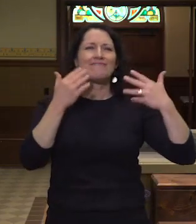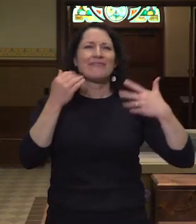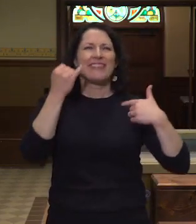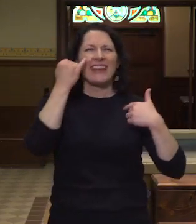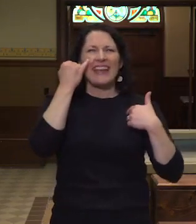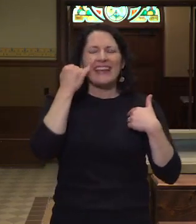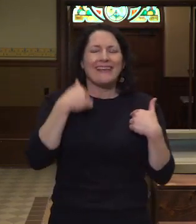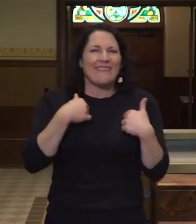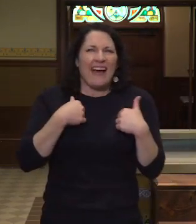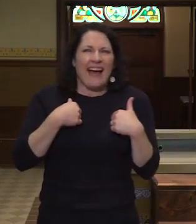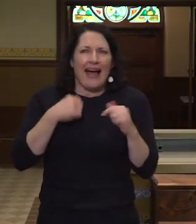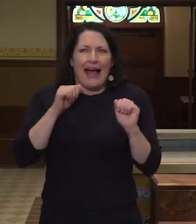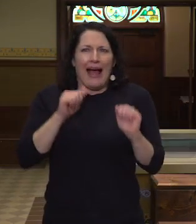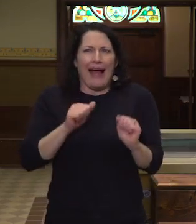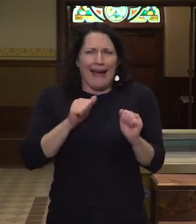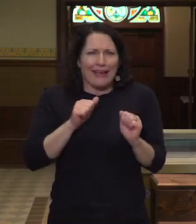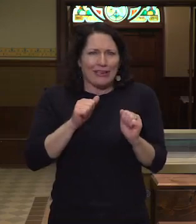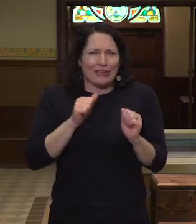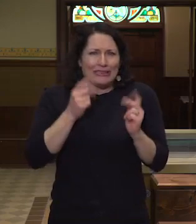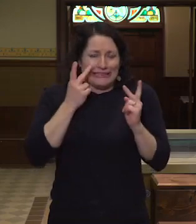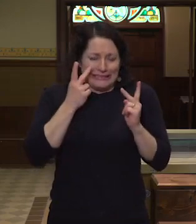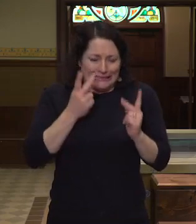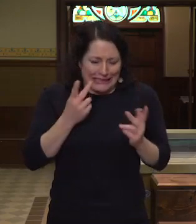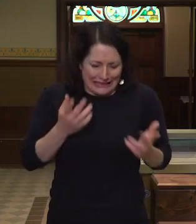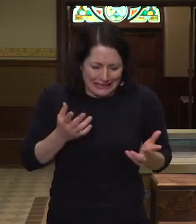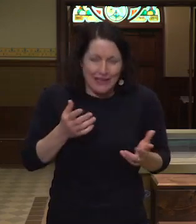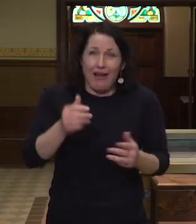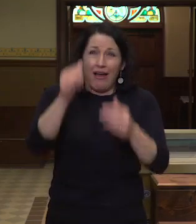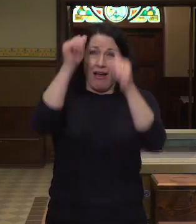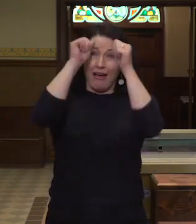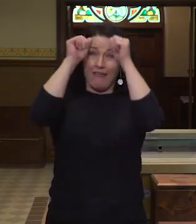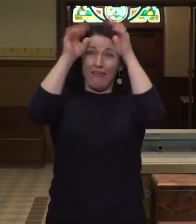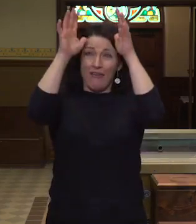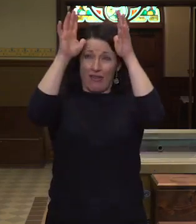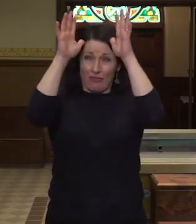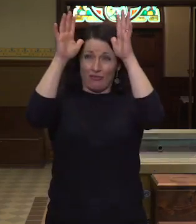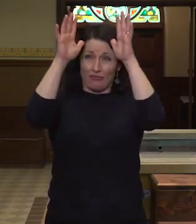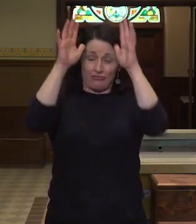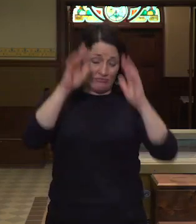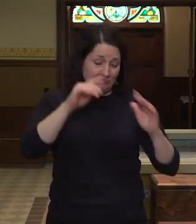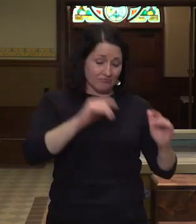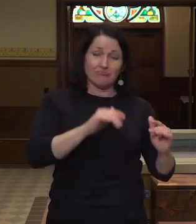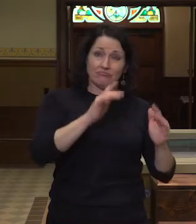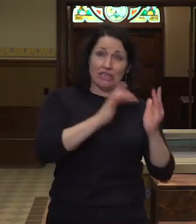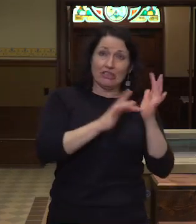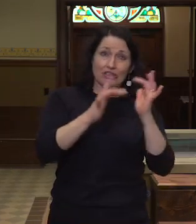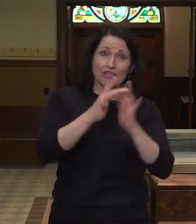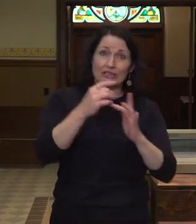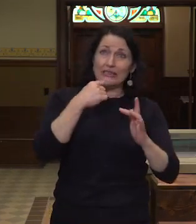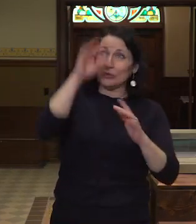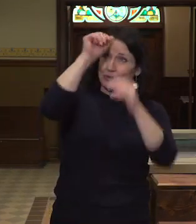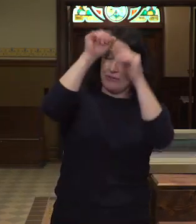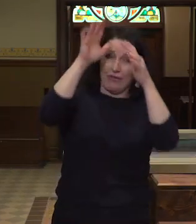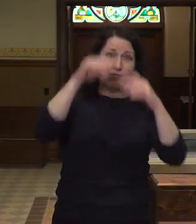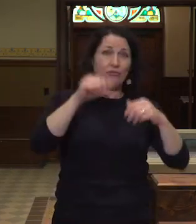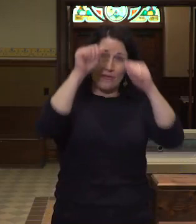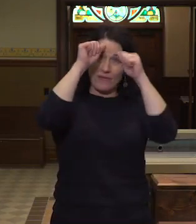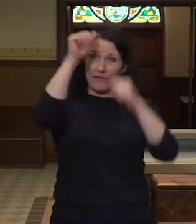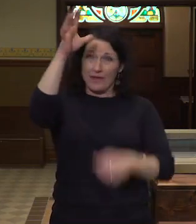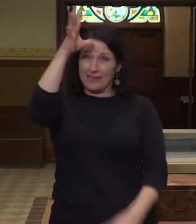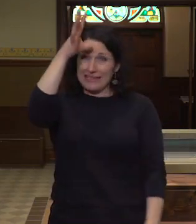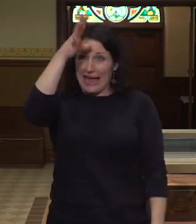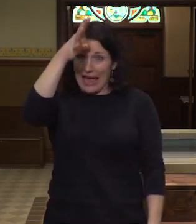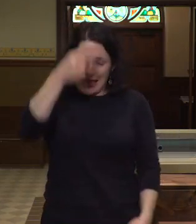I could witness a father saying that prayer that Jesus said to his father, a father saying that to